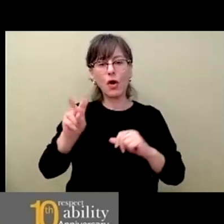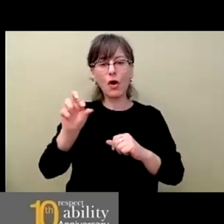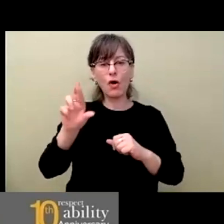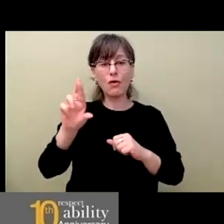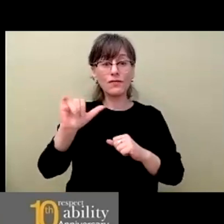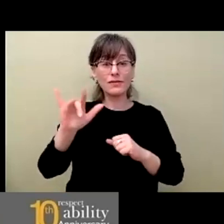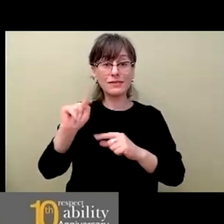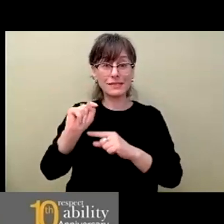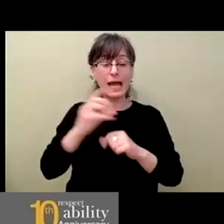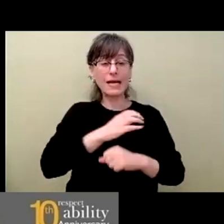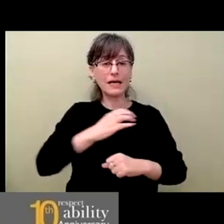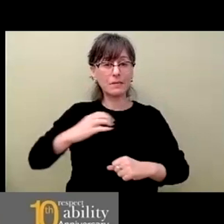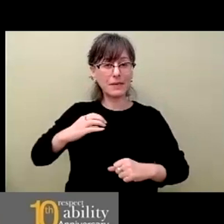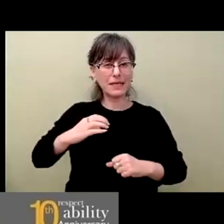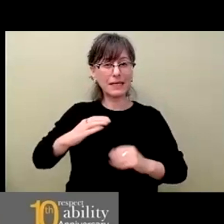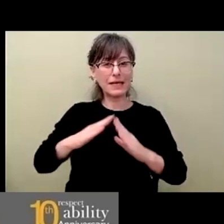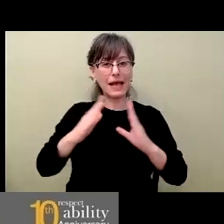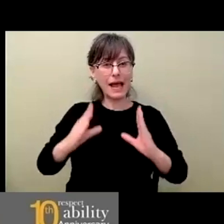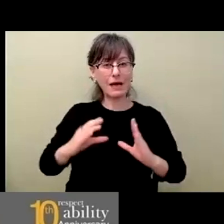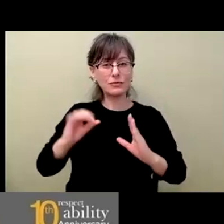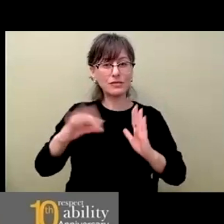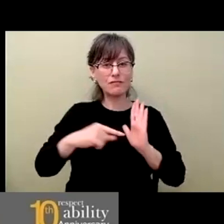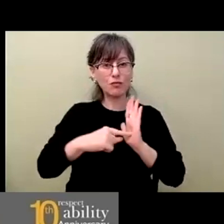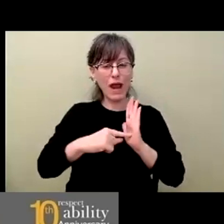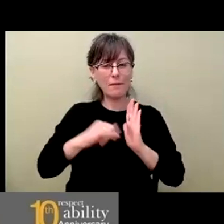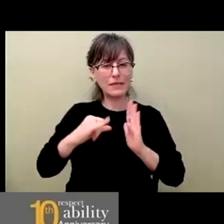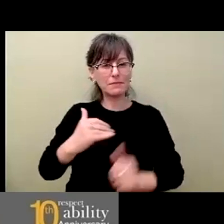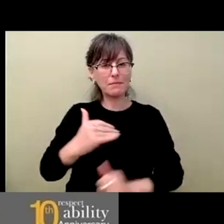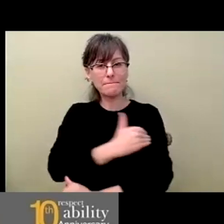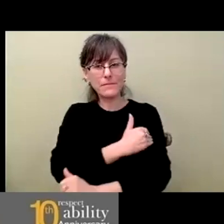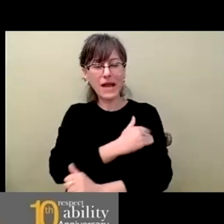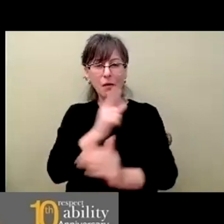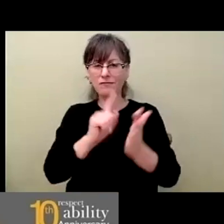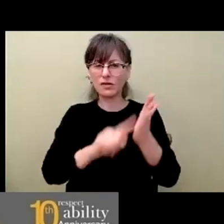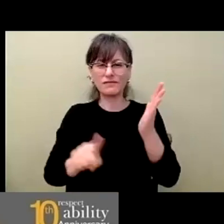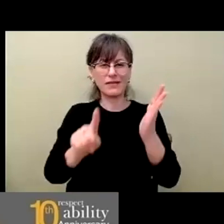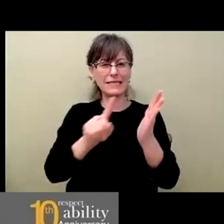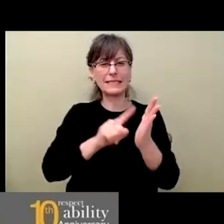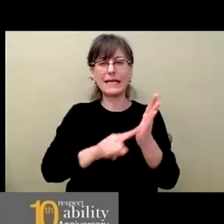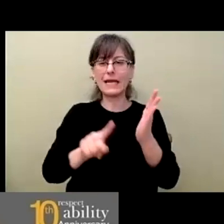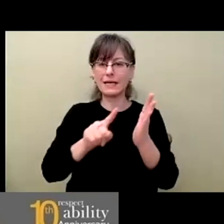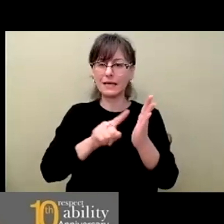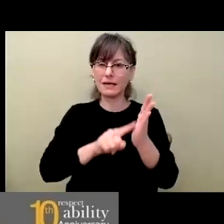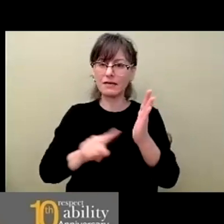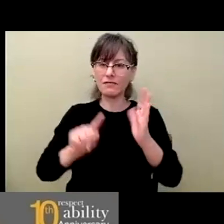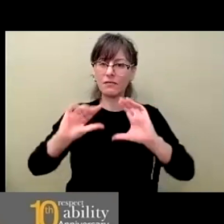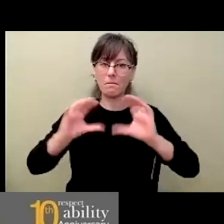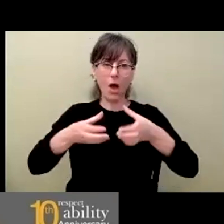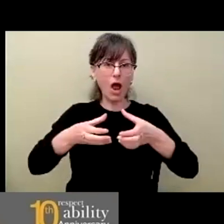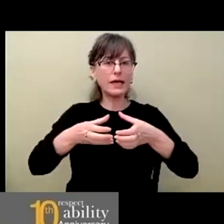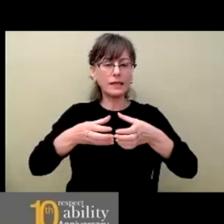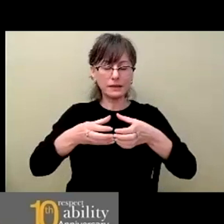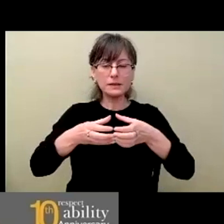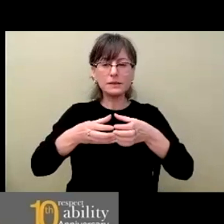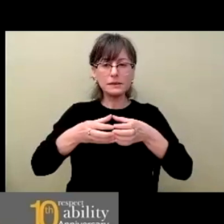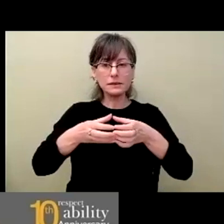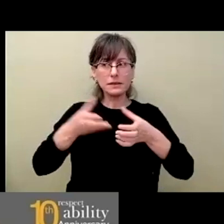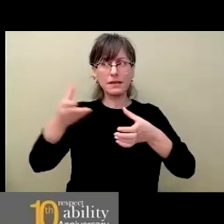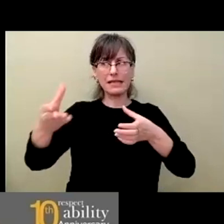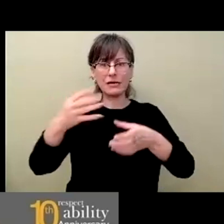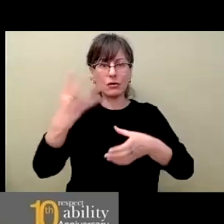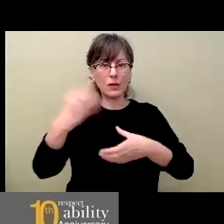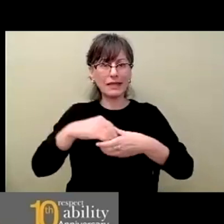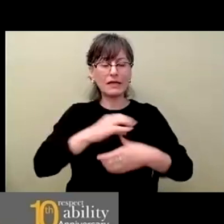House of Representatives. It's the most powerful investigative committee in